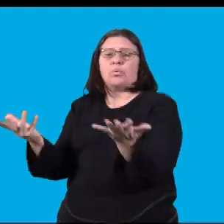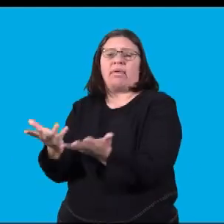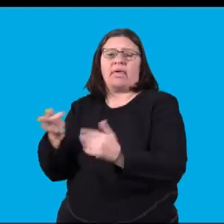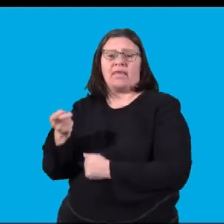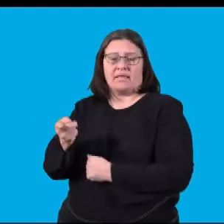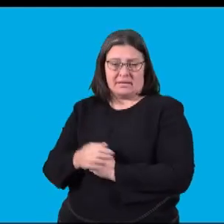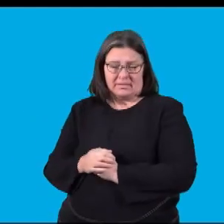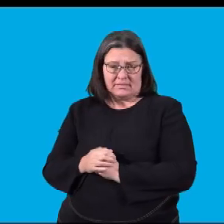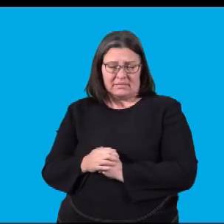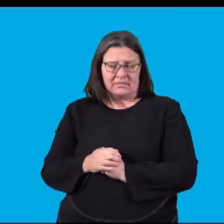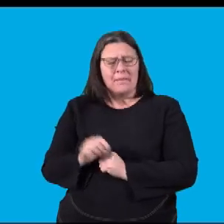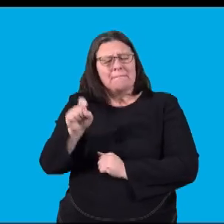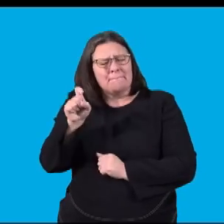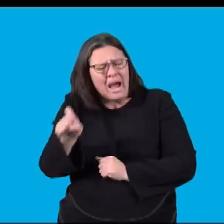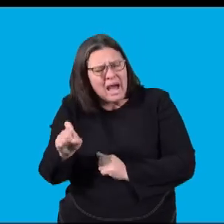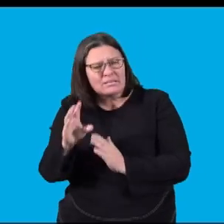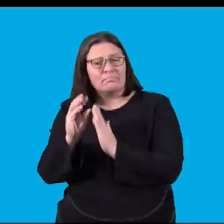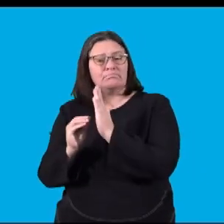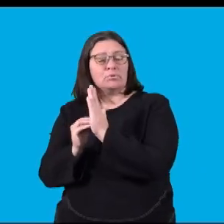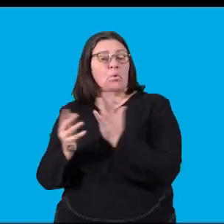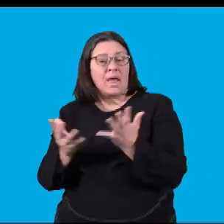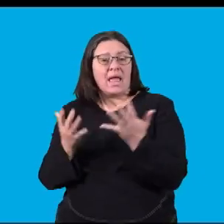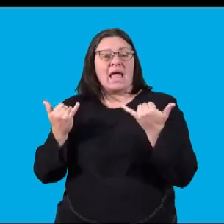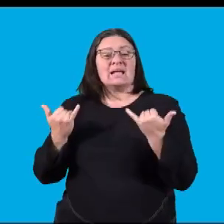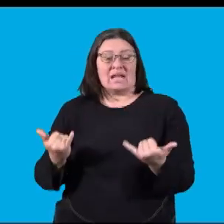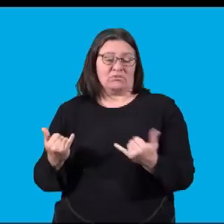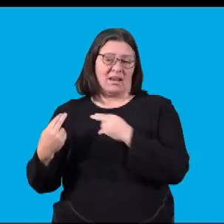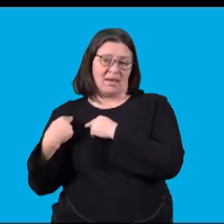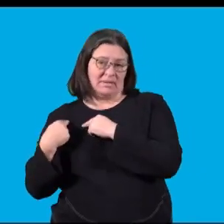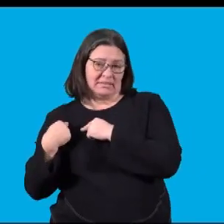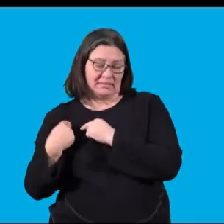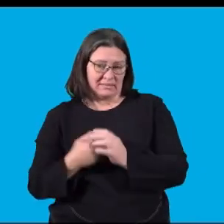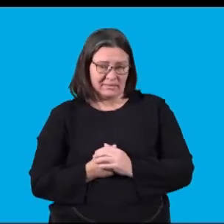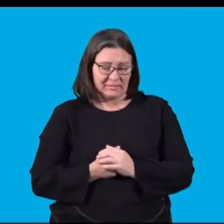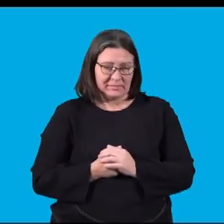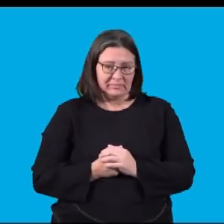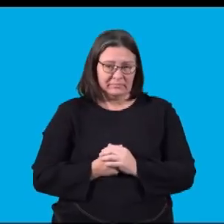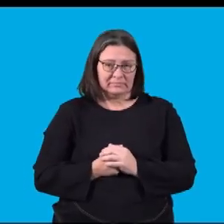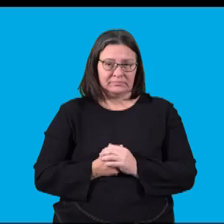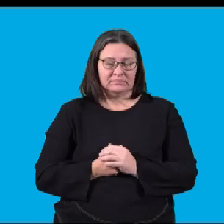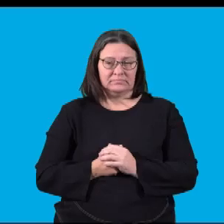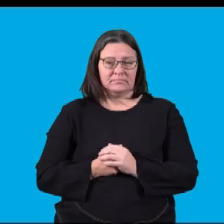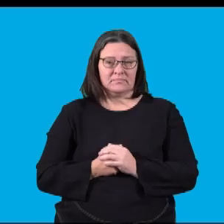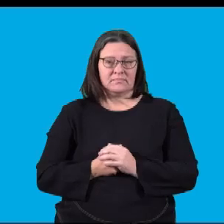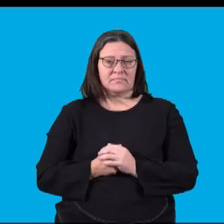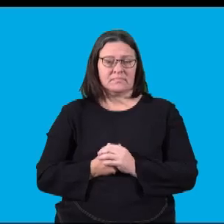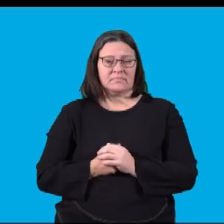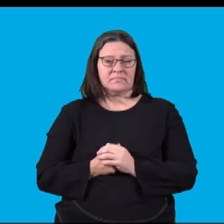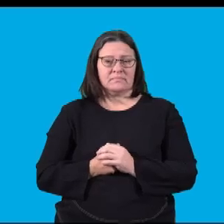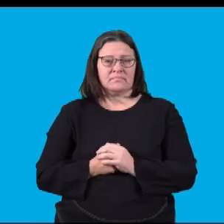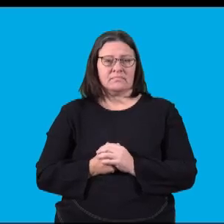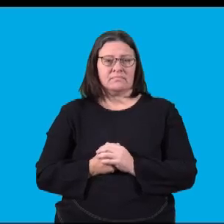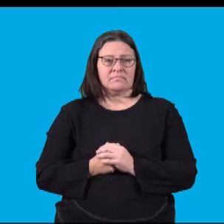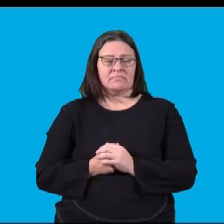this amount? It must be recorded under your current liabilities. Under your current